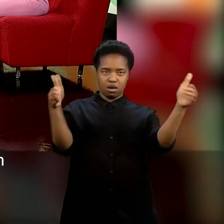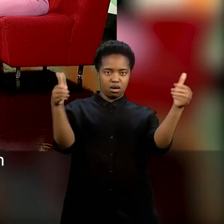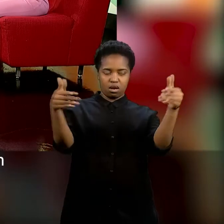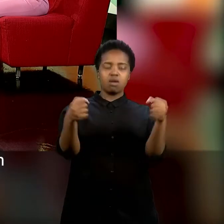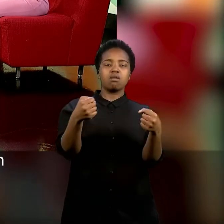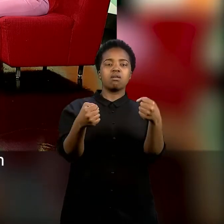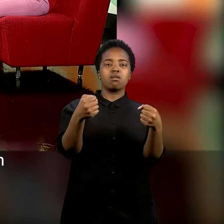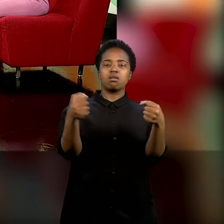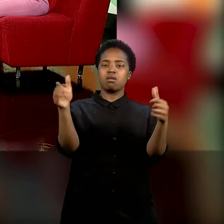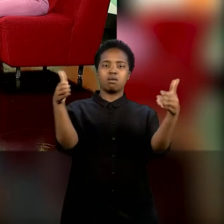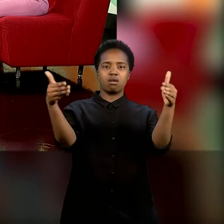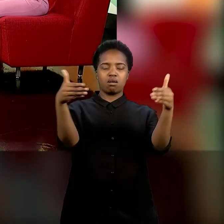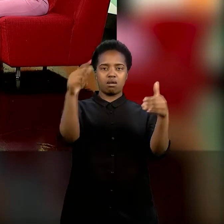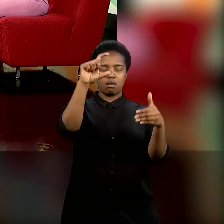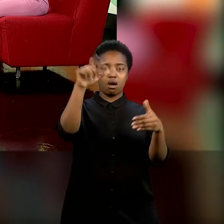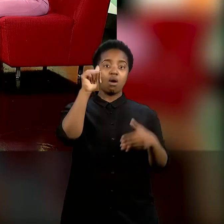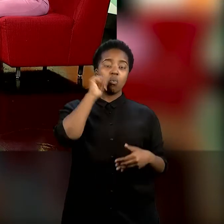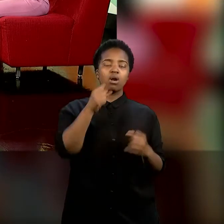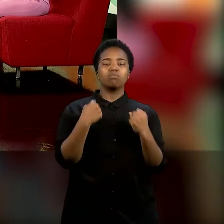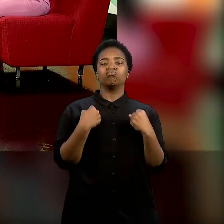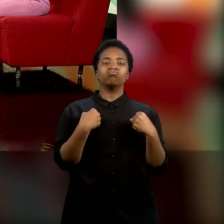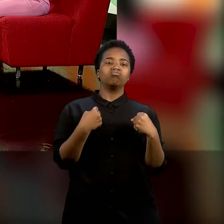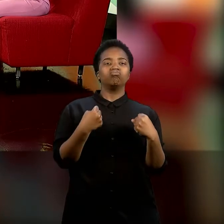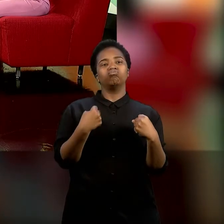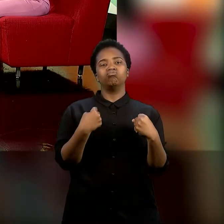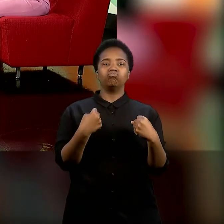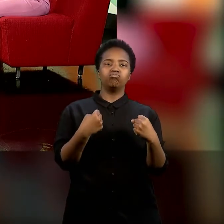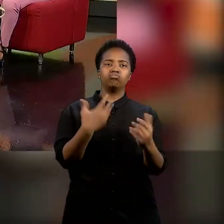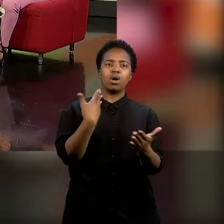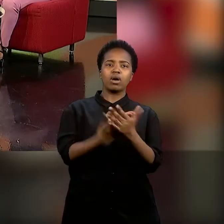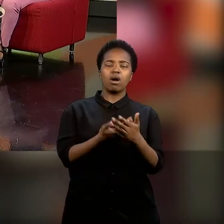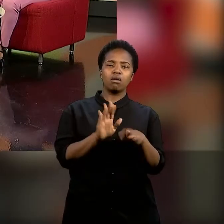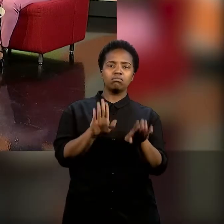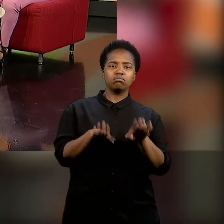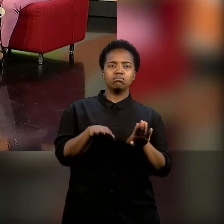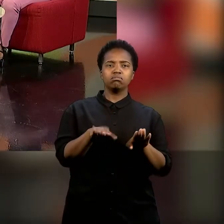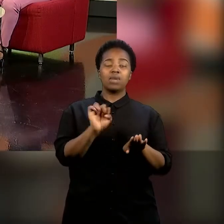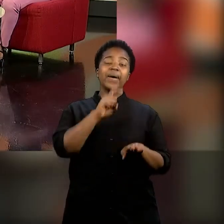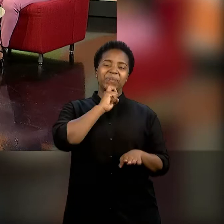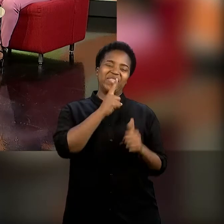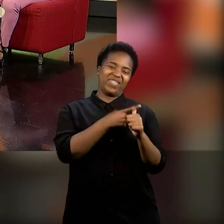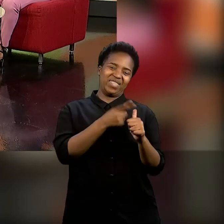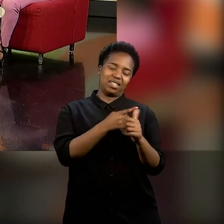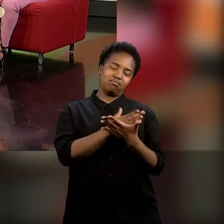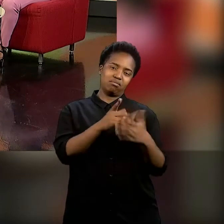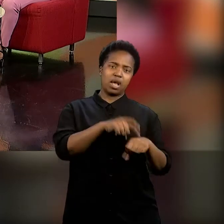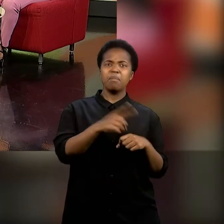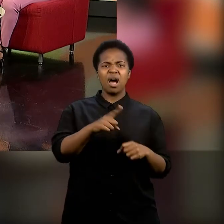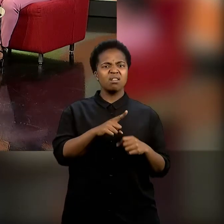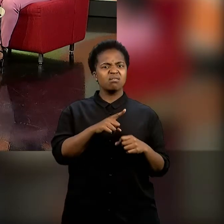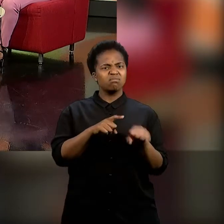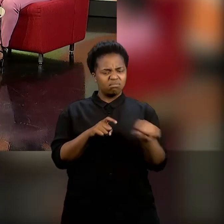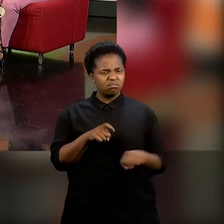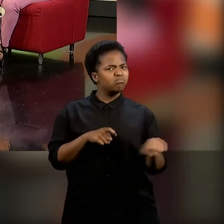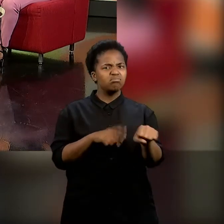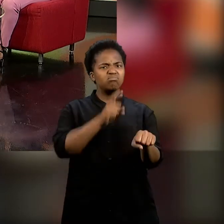happening around the car. So whenever I am driving, I also use an automatic at times or even